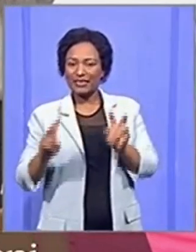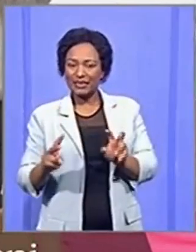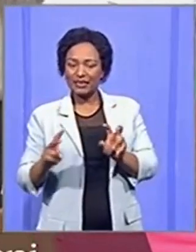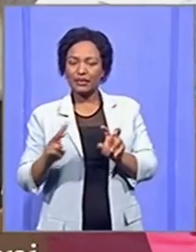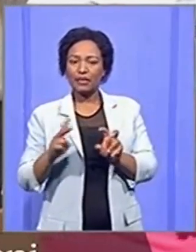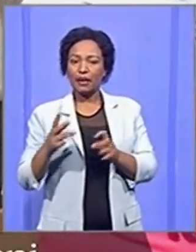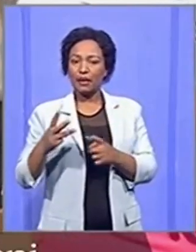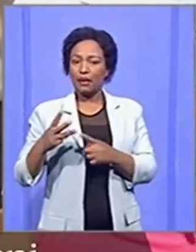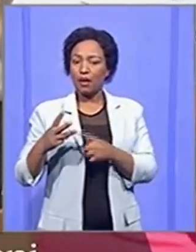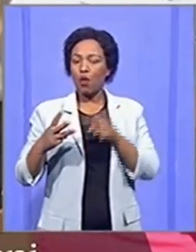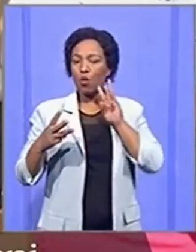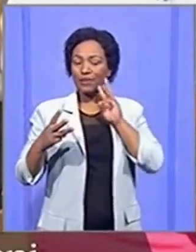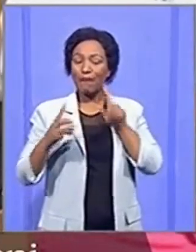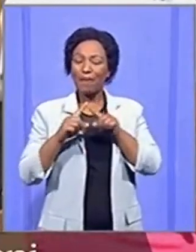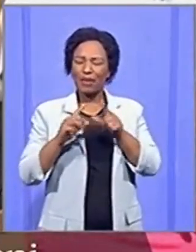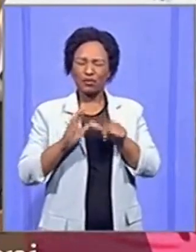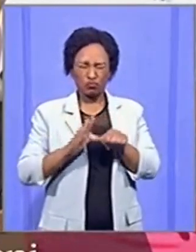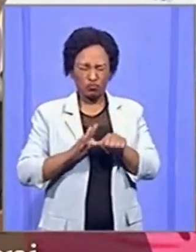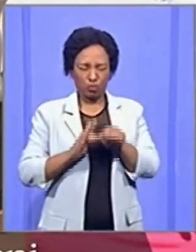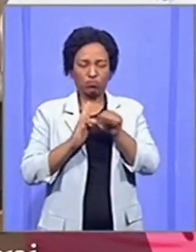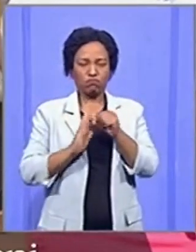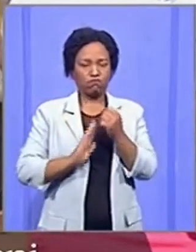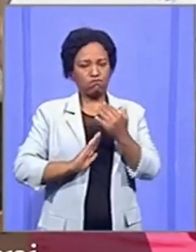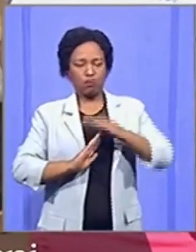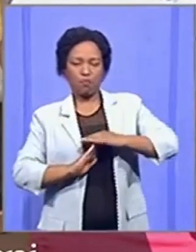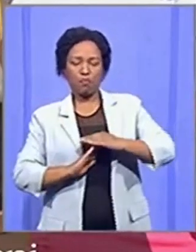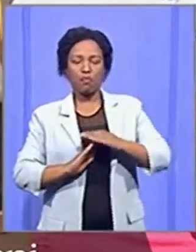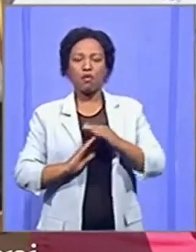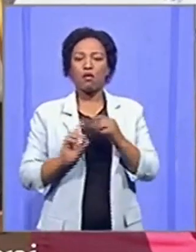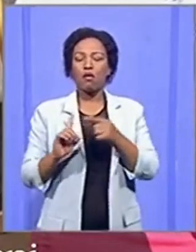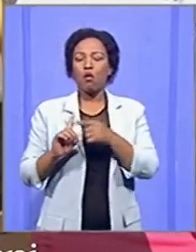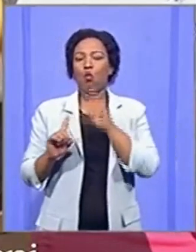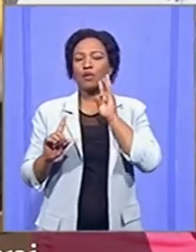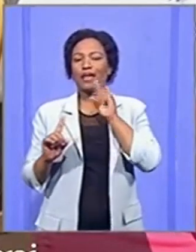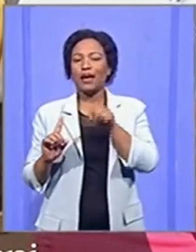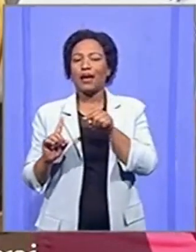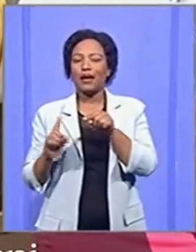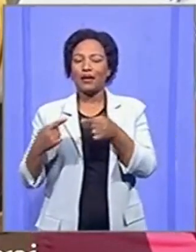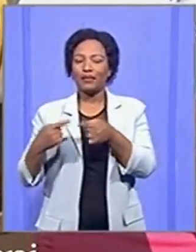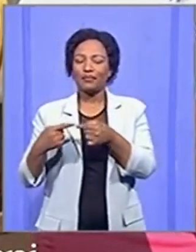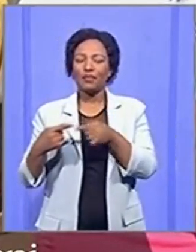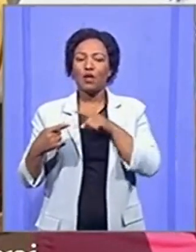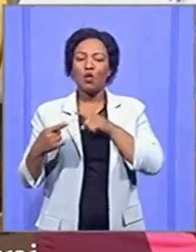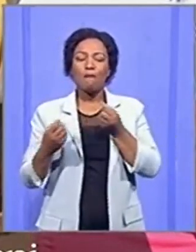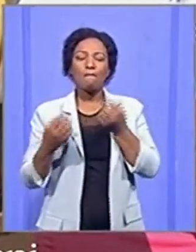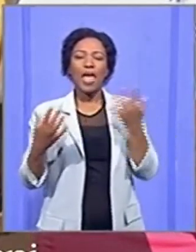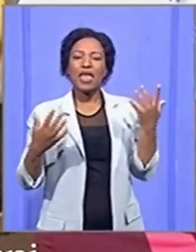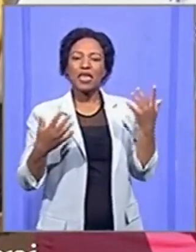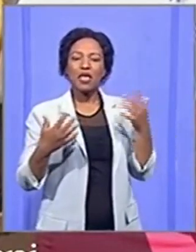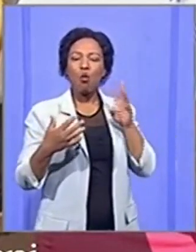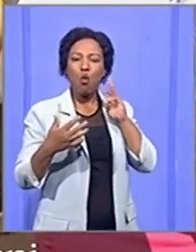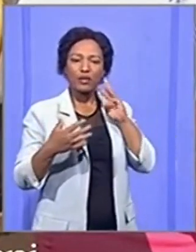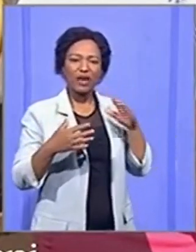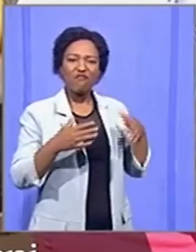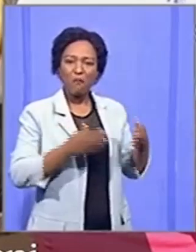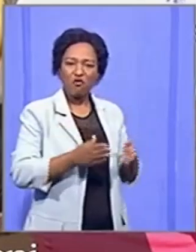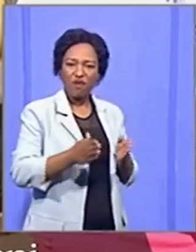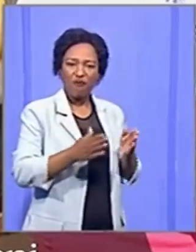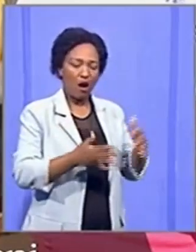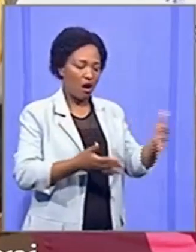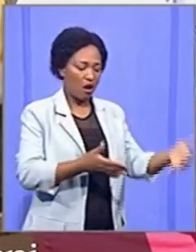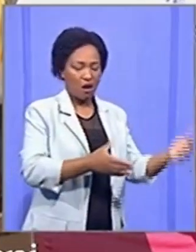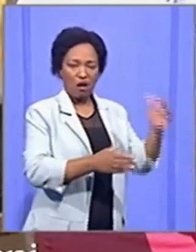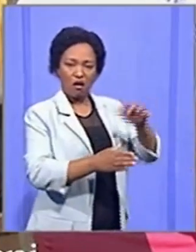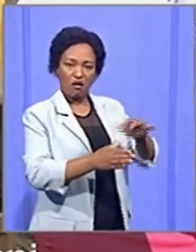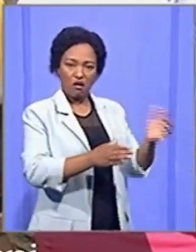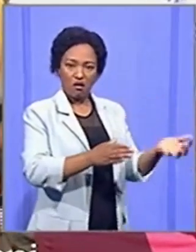This water, they take them from streams, then they come with it with JoJo tanks and give them to us, and they are not